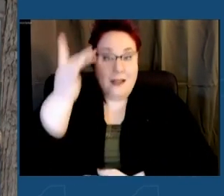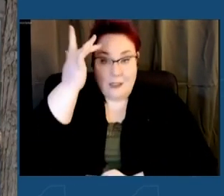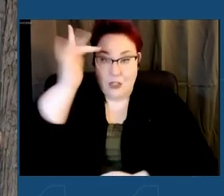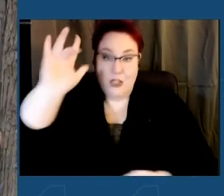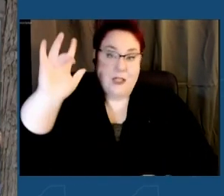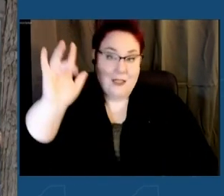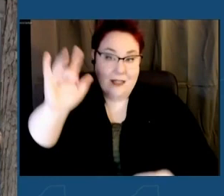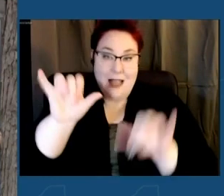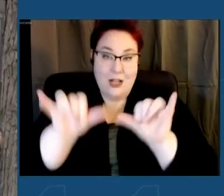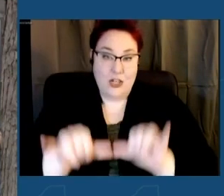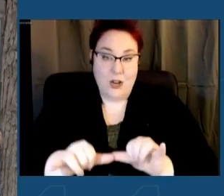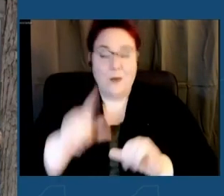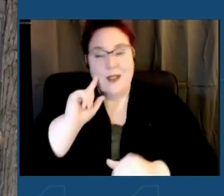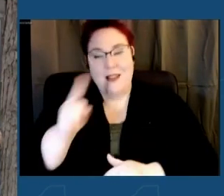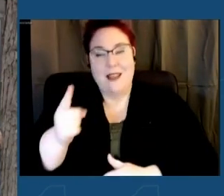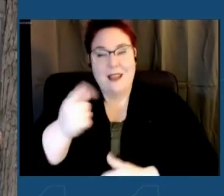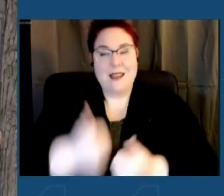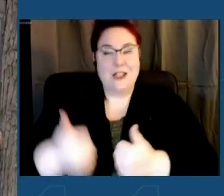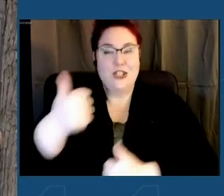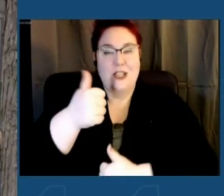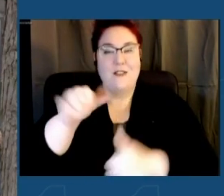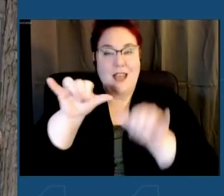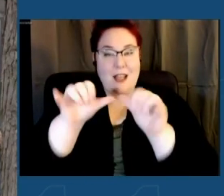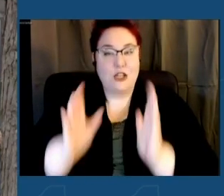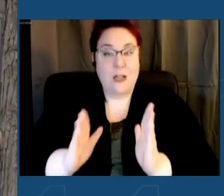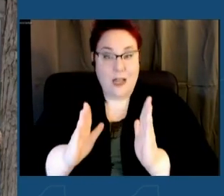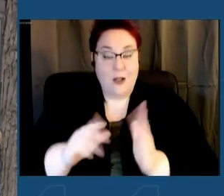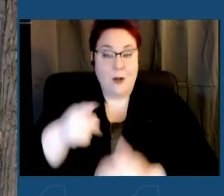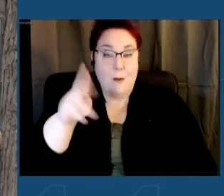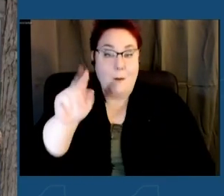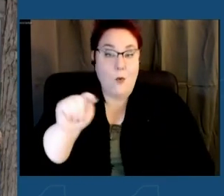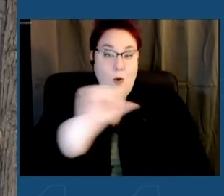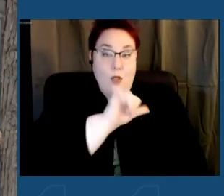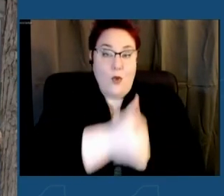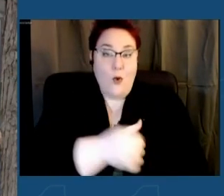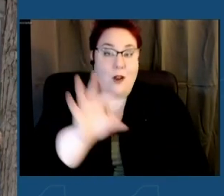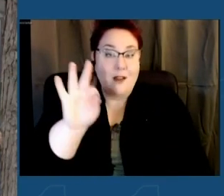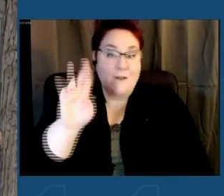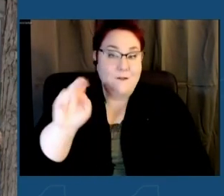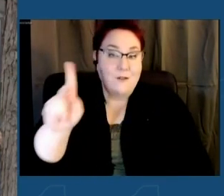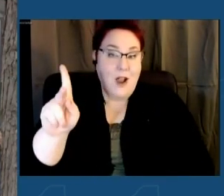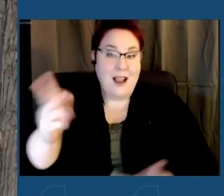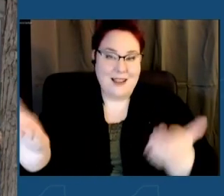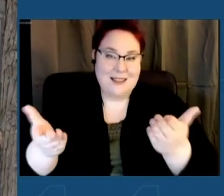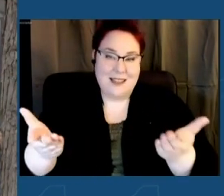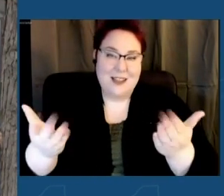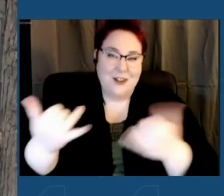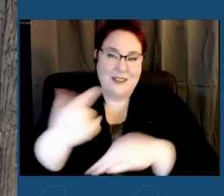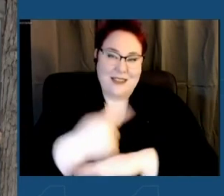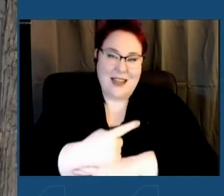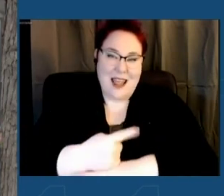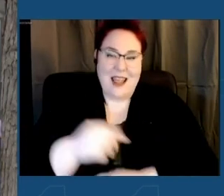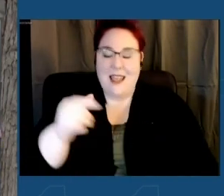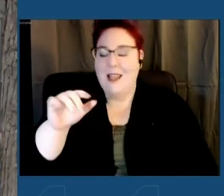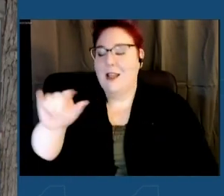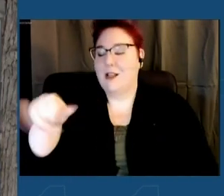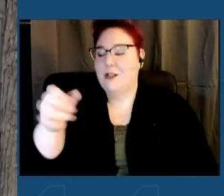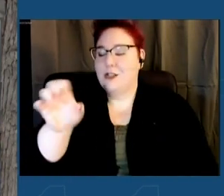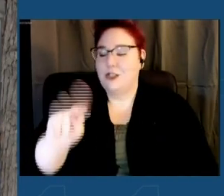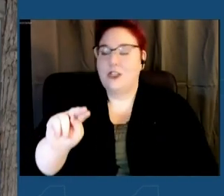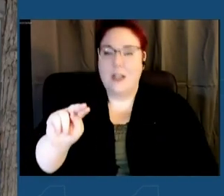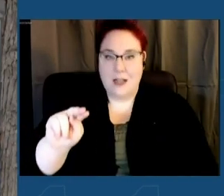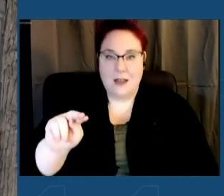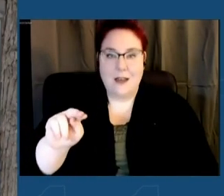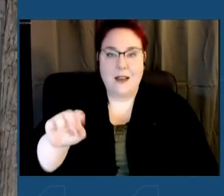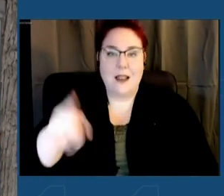chief engineer of the Port Authority, Frank, is here today with us. Gene Fasulo, who was the chief engineer then, has